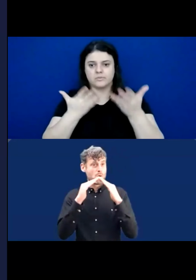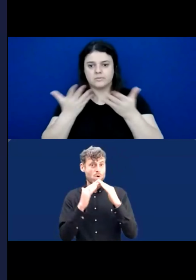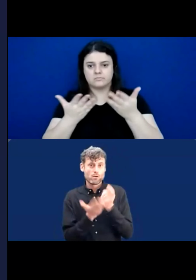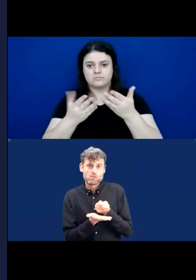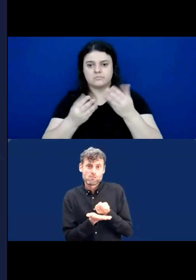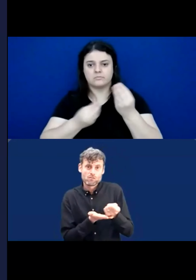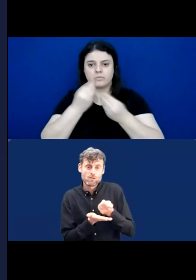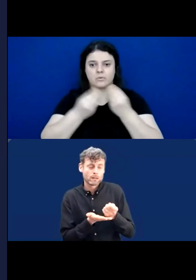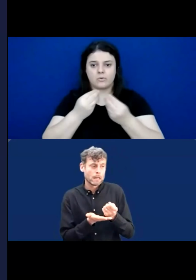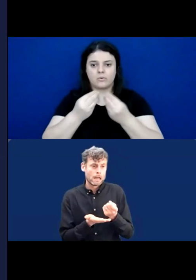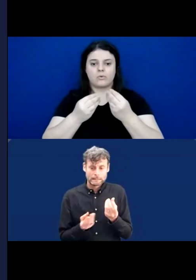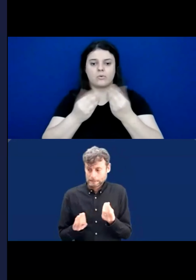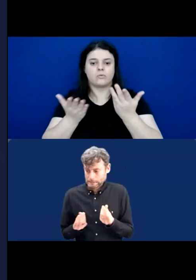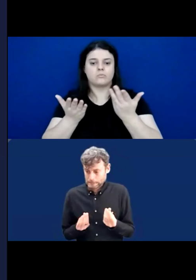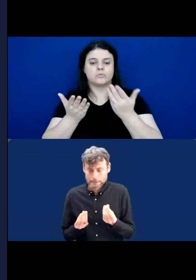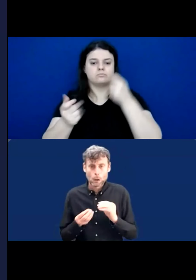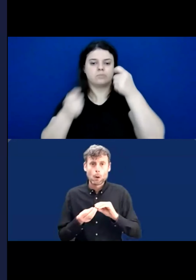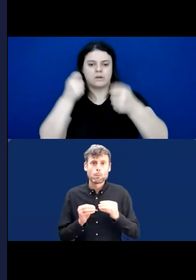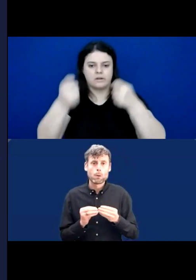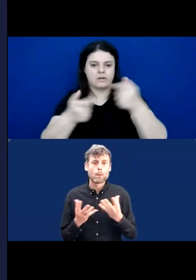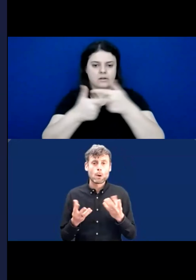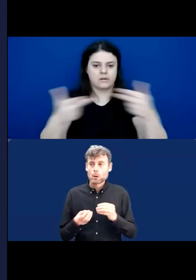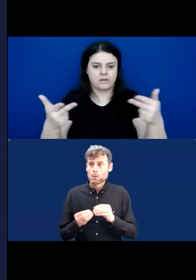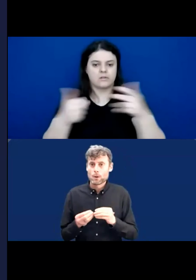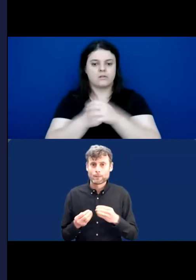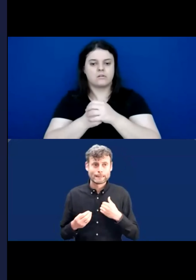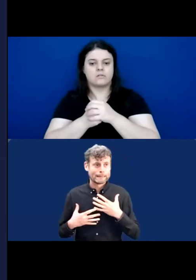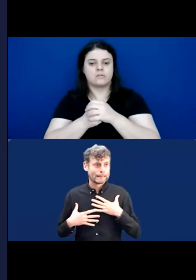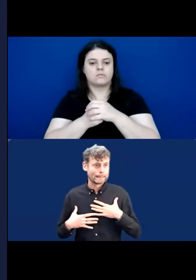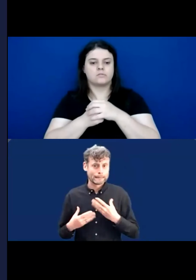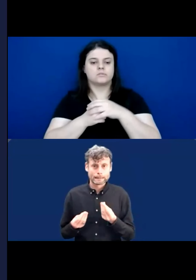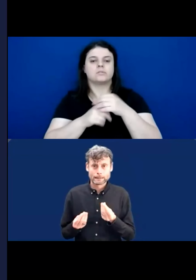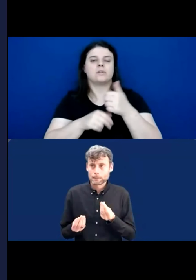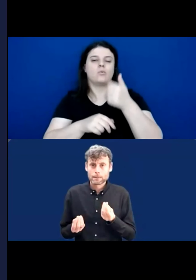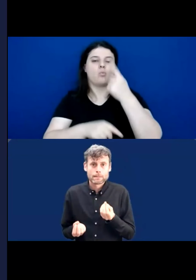and other expenditures during the last 12 months.